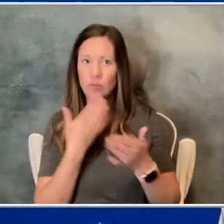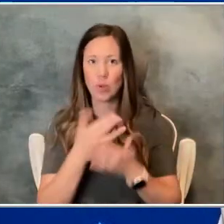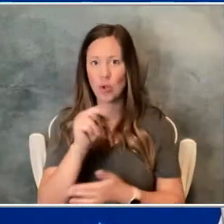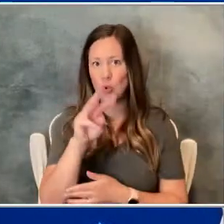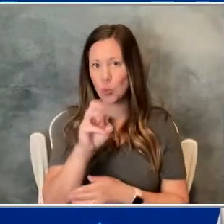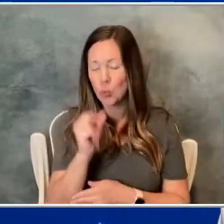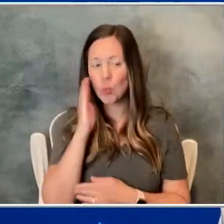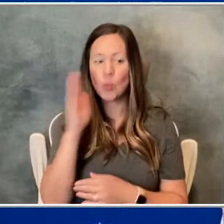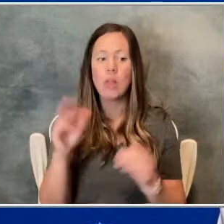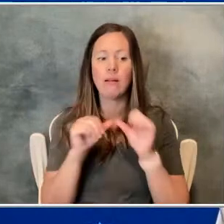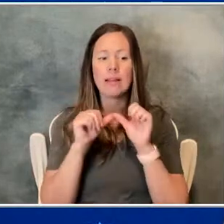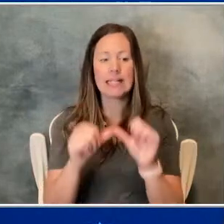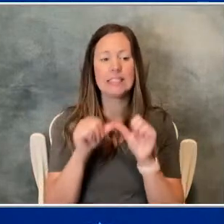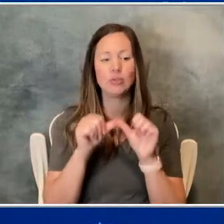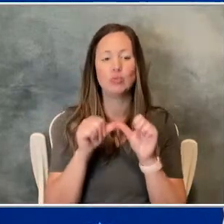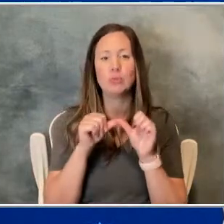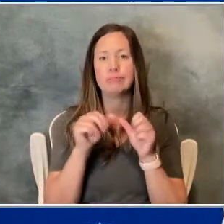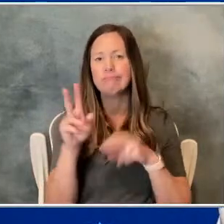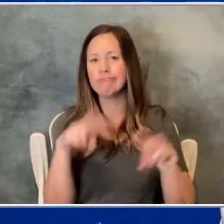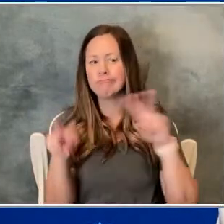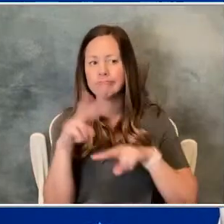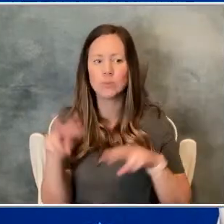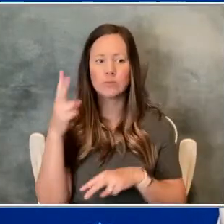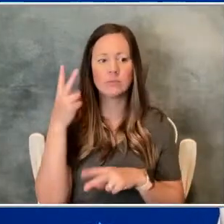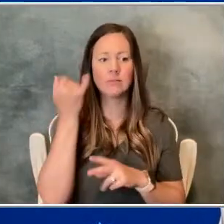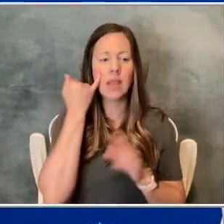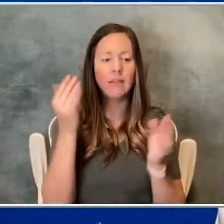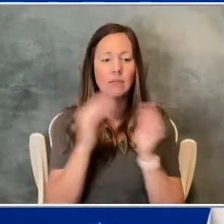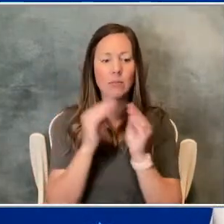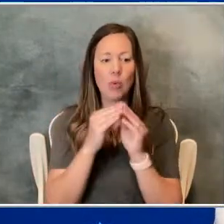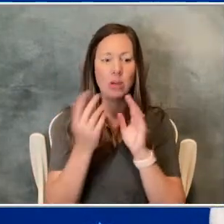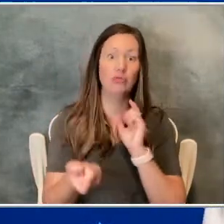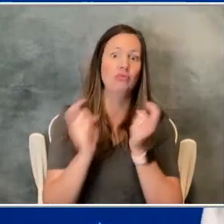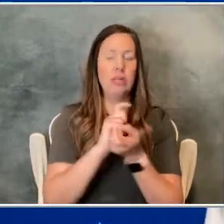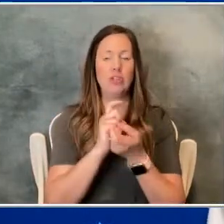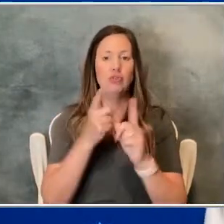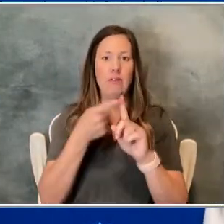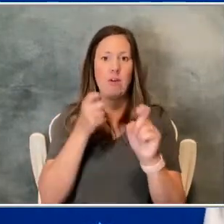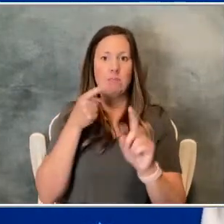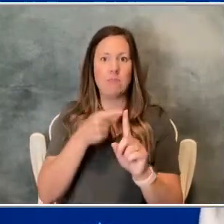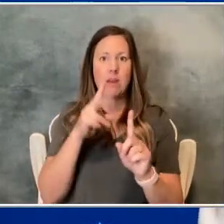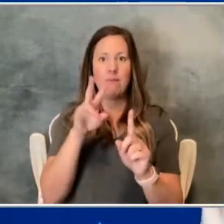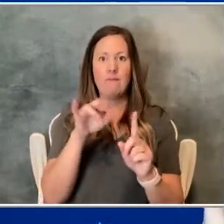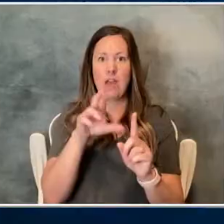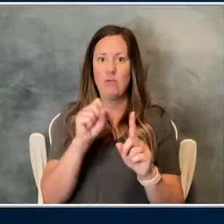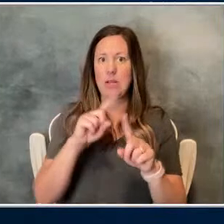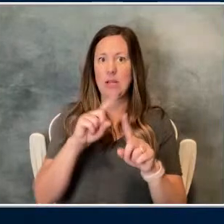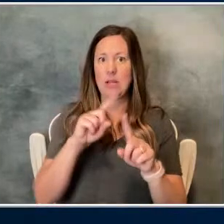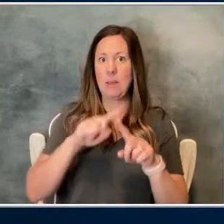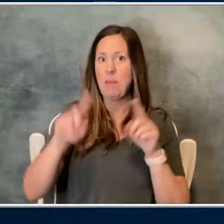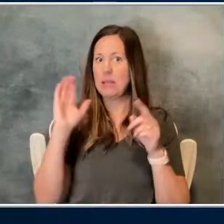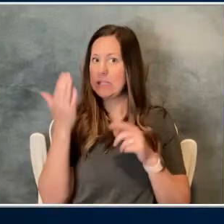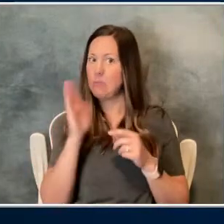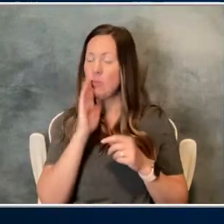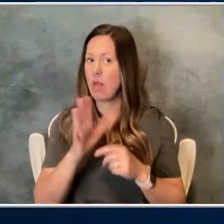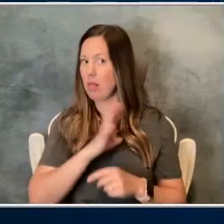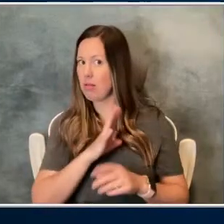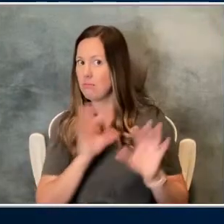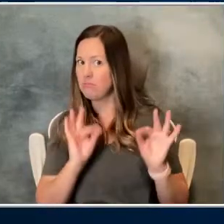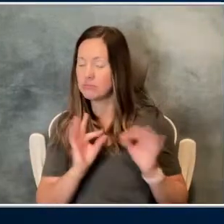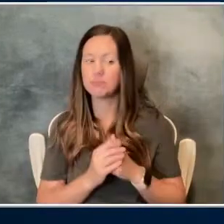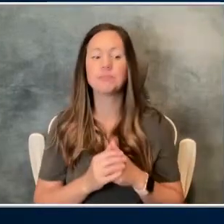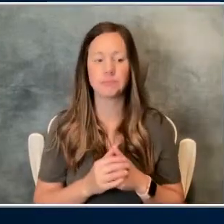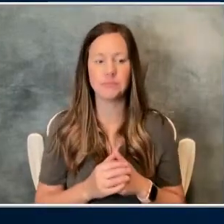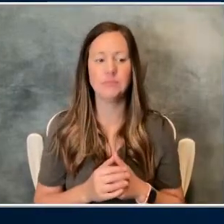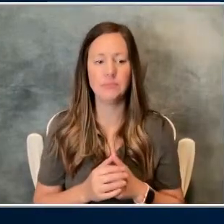to evaluate if there are any other fundamental changes in the virus, but it really doesn't look like it at this point. You know, I think you made so many good